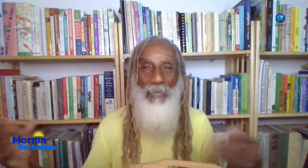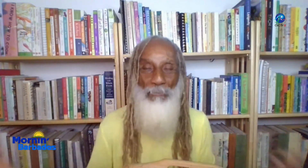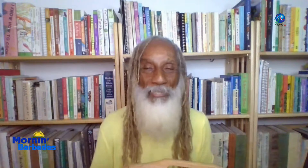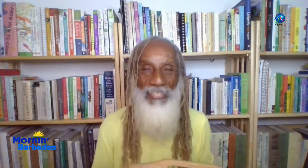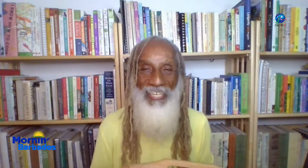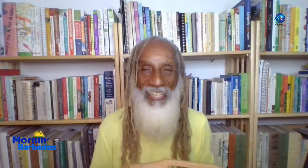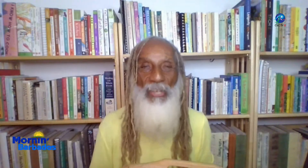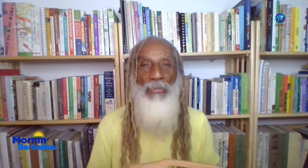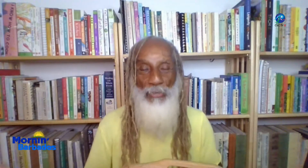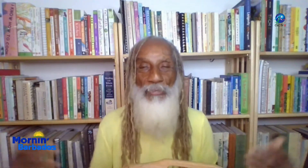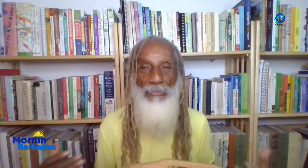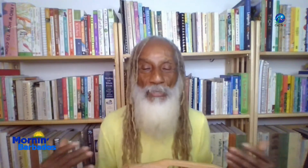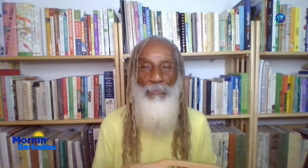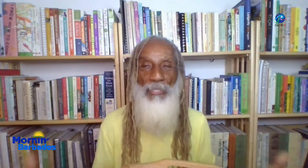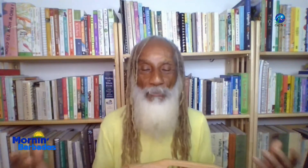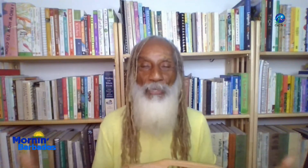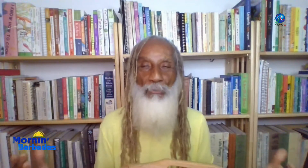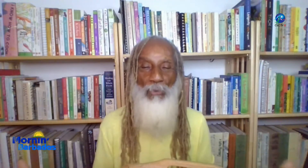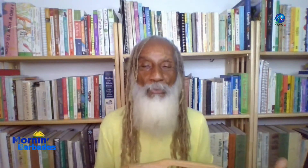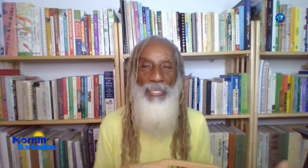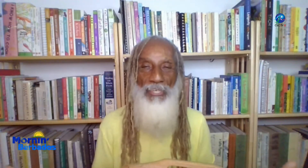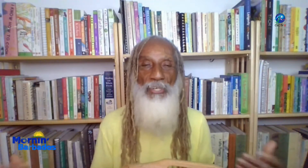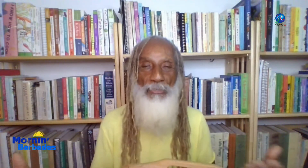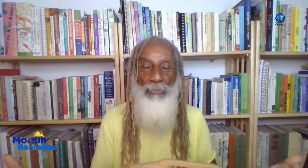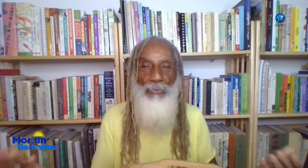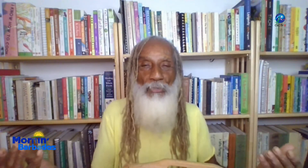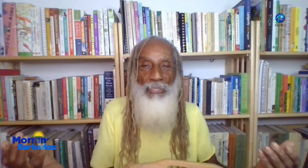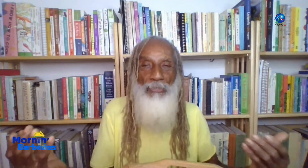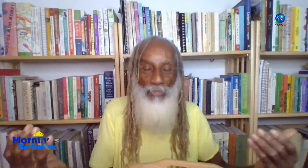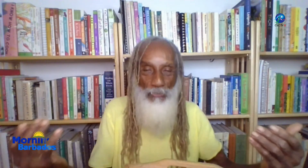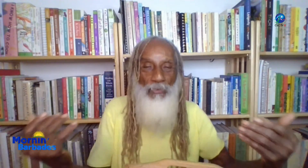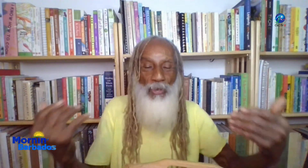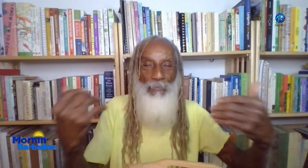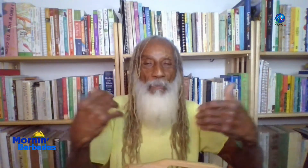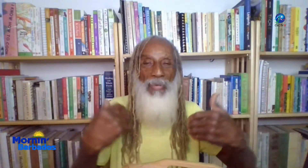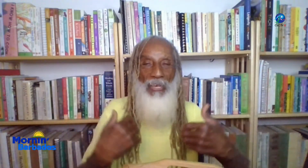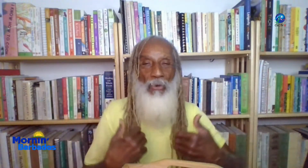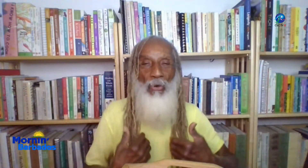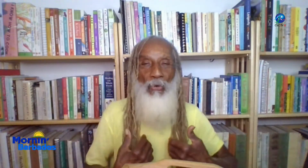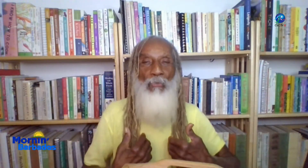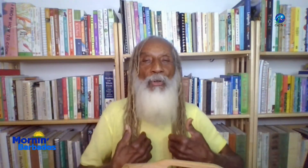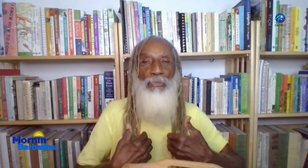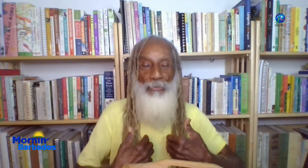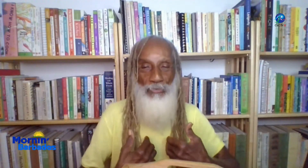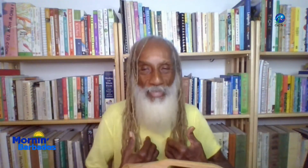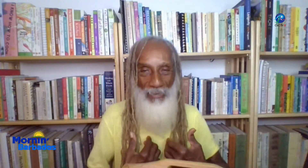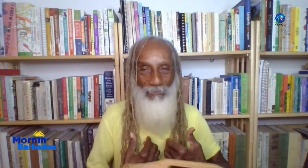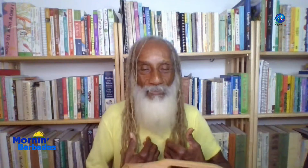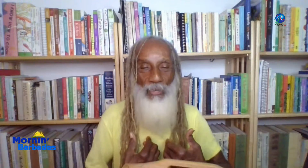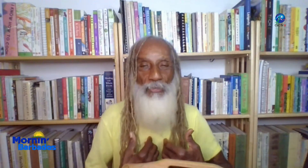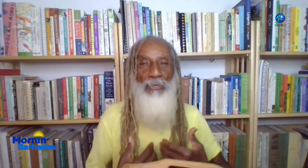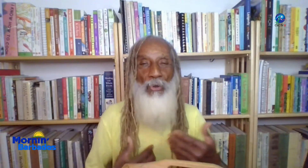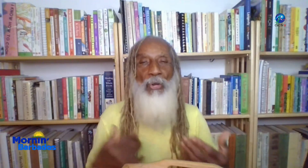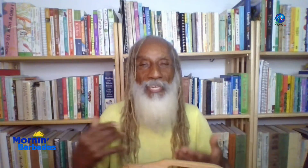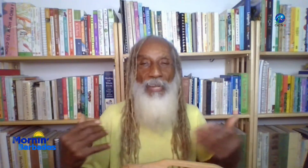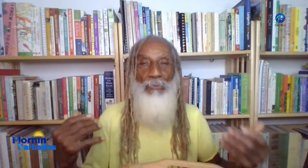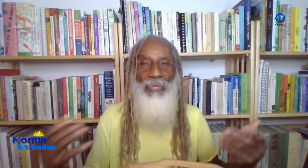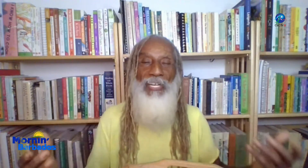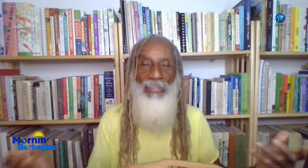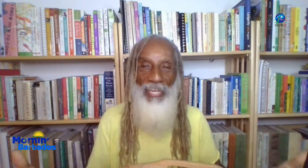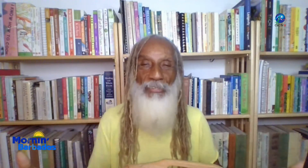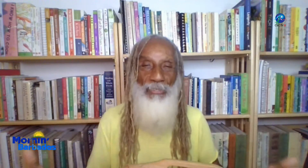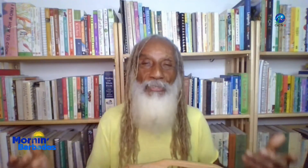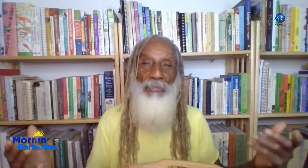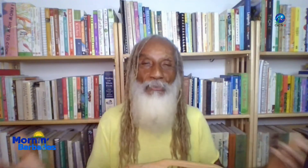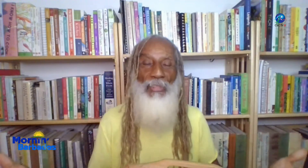rhythms. We can predict. So this is pretty much what we need to do in terms of coming back home to self.